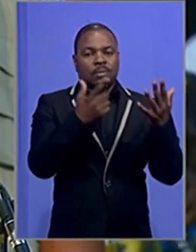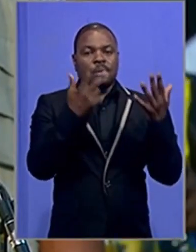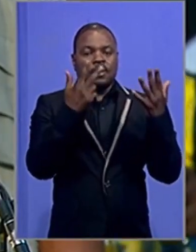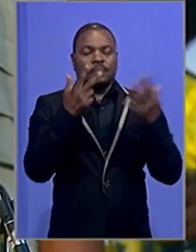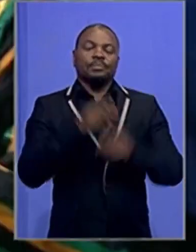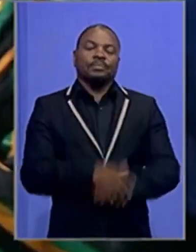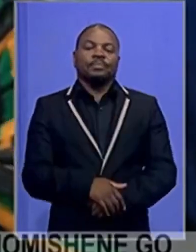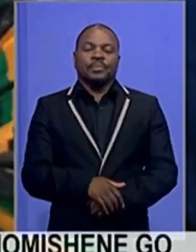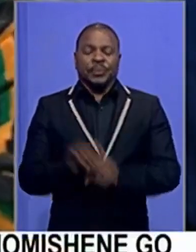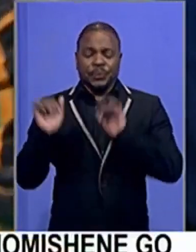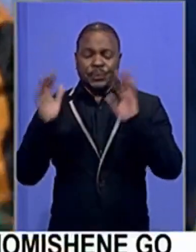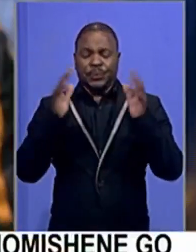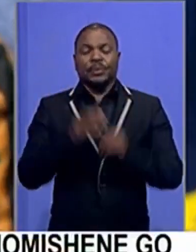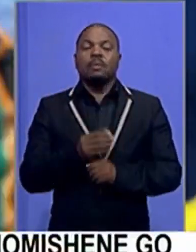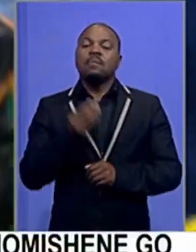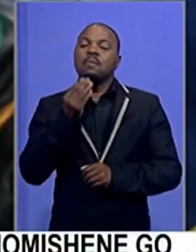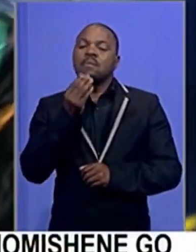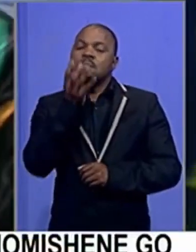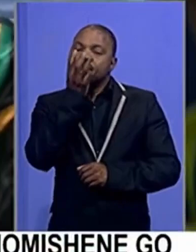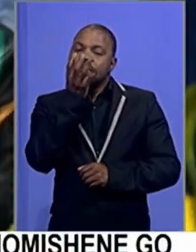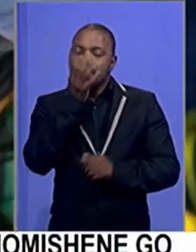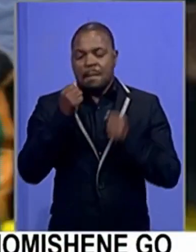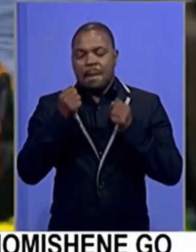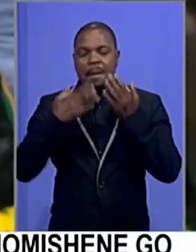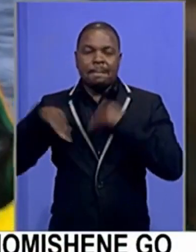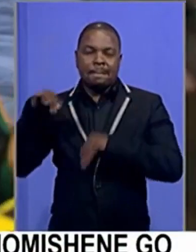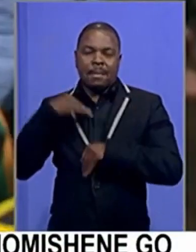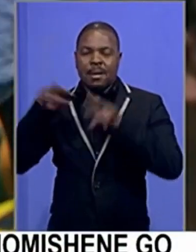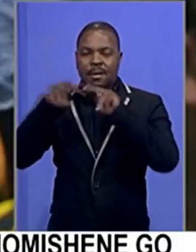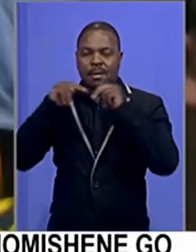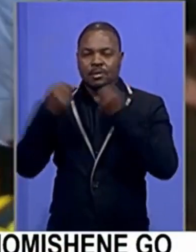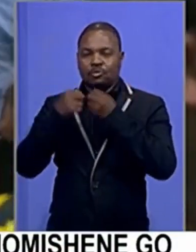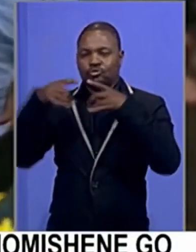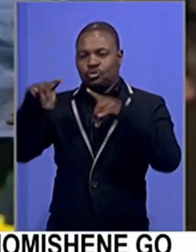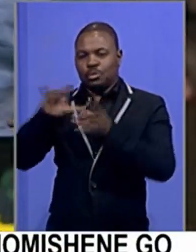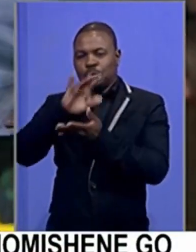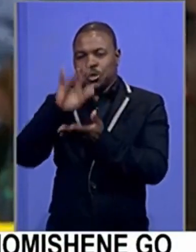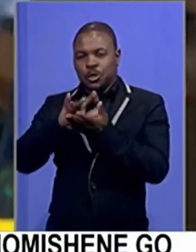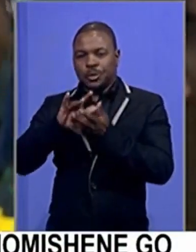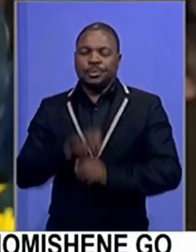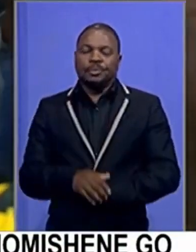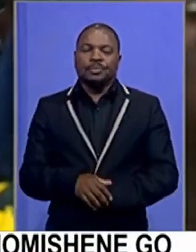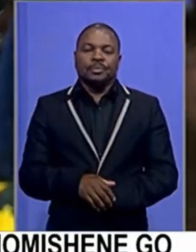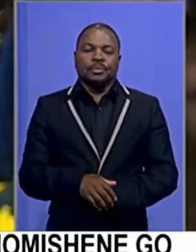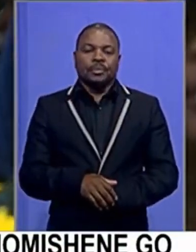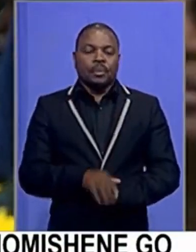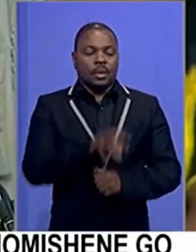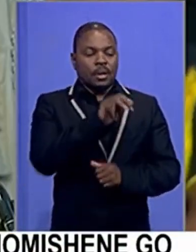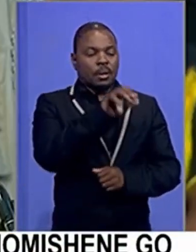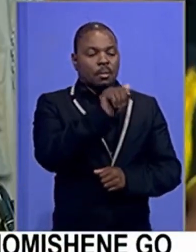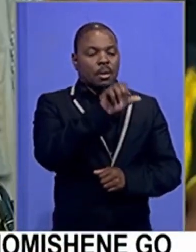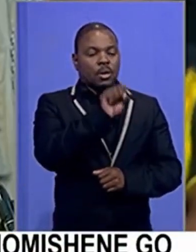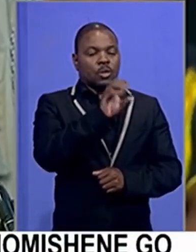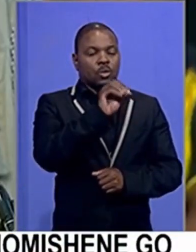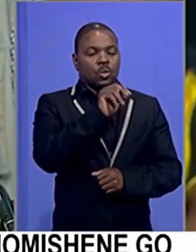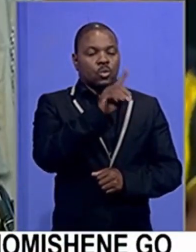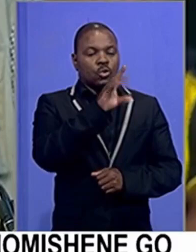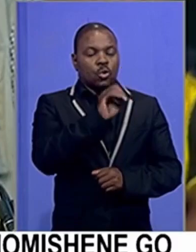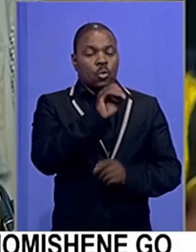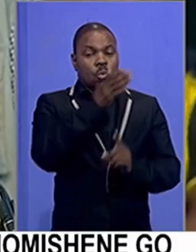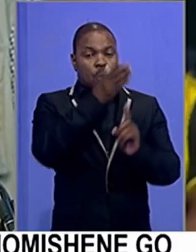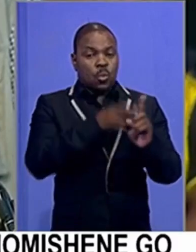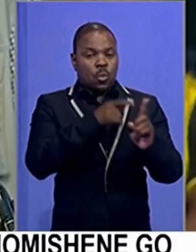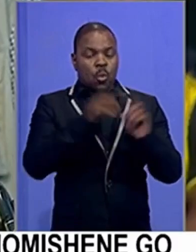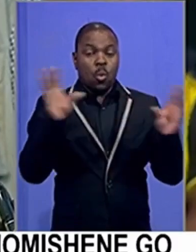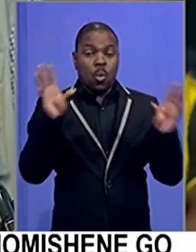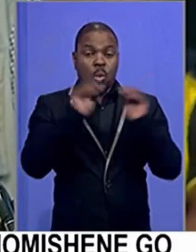2,178. Gwere Matashe o tla boela gape jaaka monastilo bosetshaba wa lekoko. Comrade Masondo David,